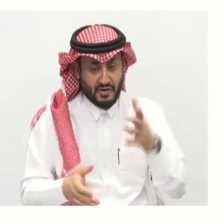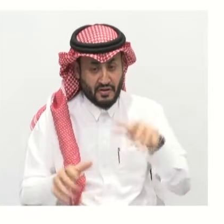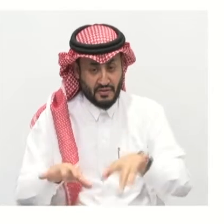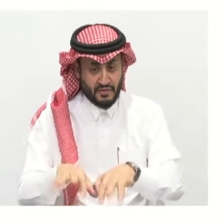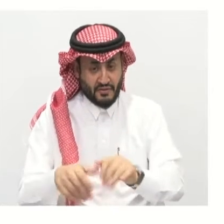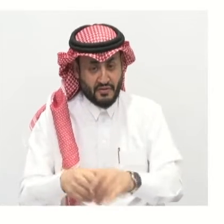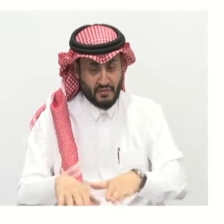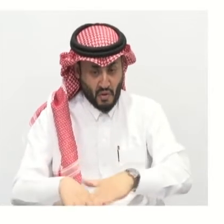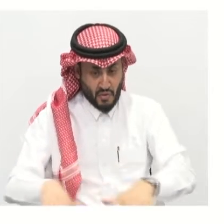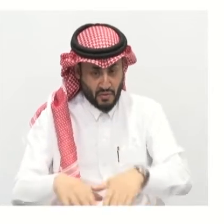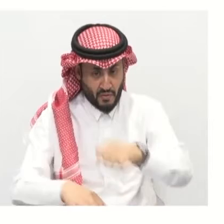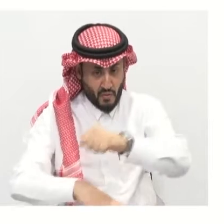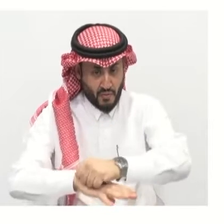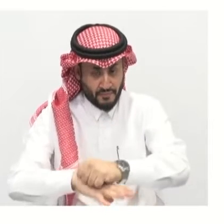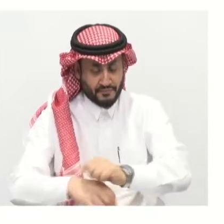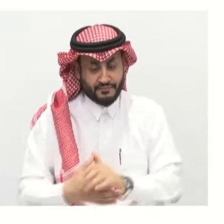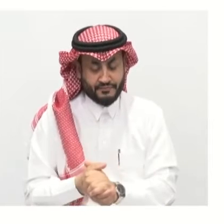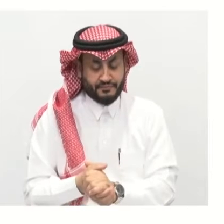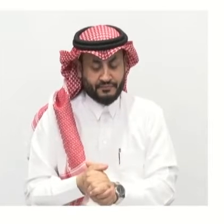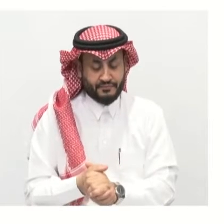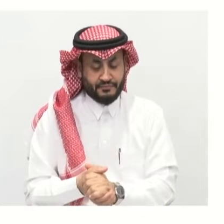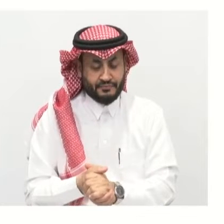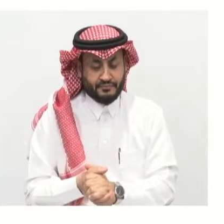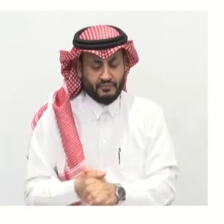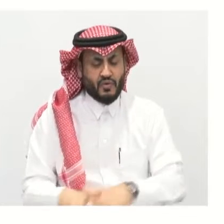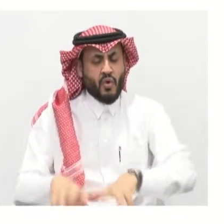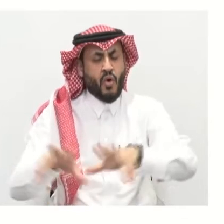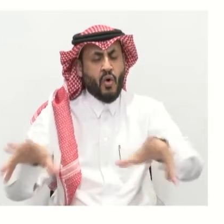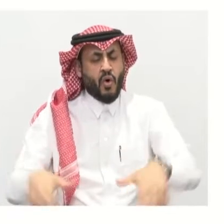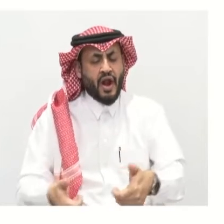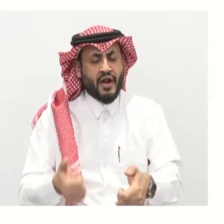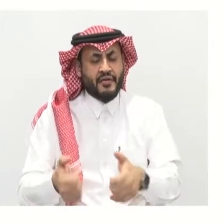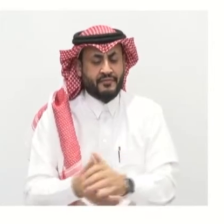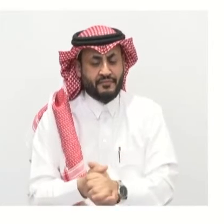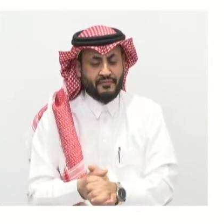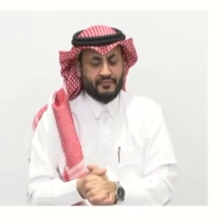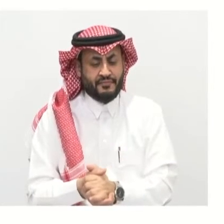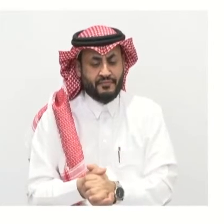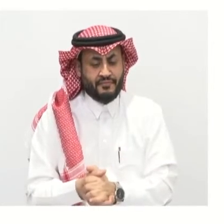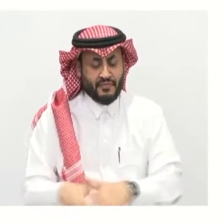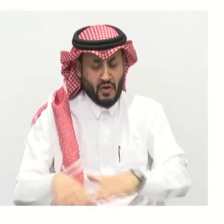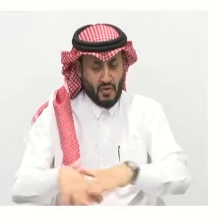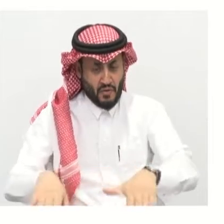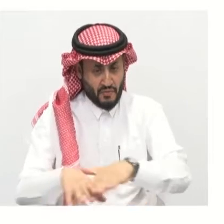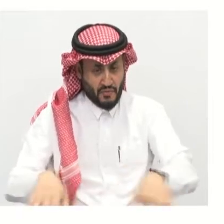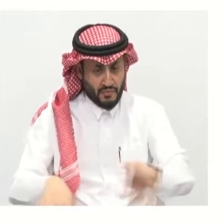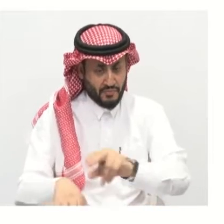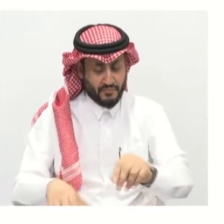is on the desk. All our computer games are on the desk